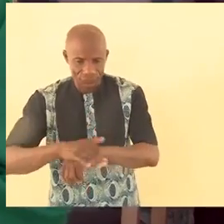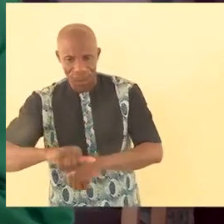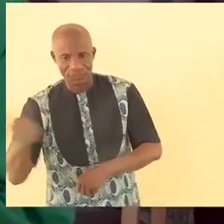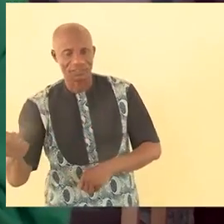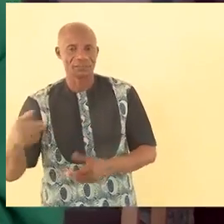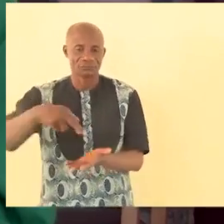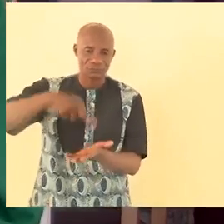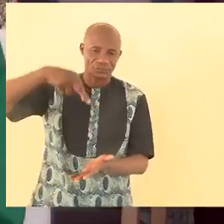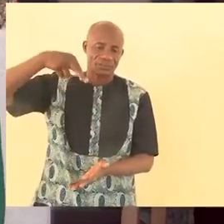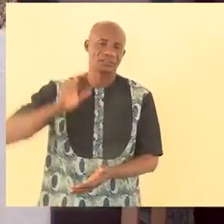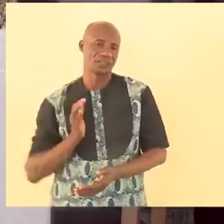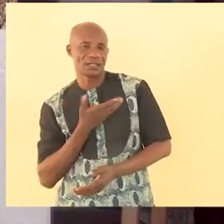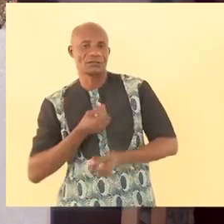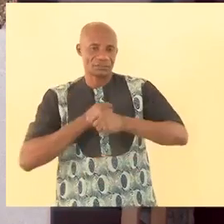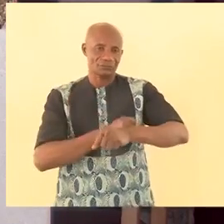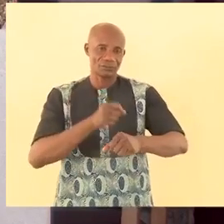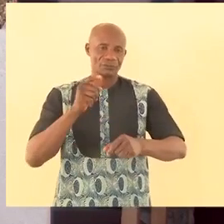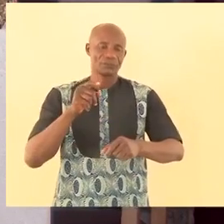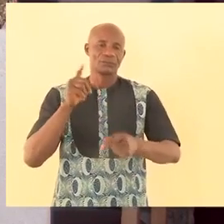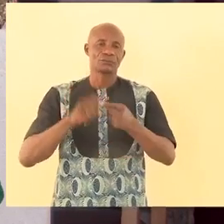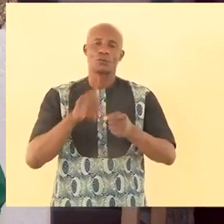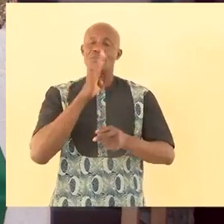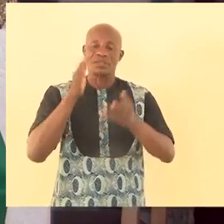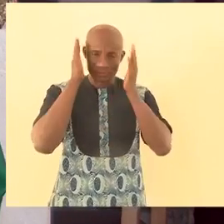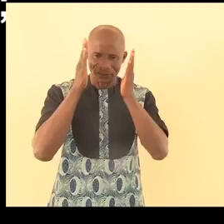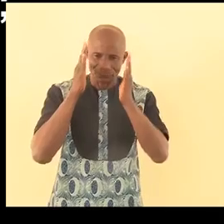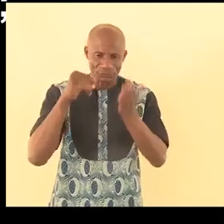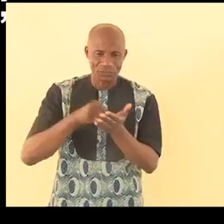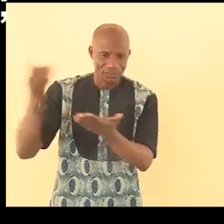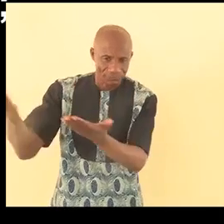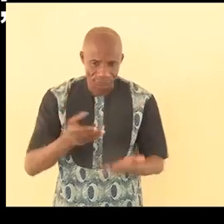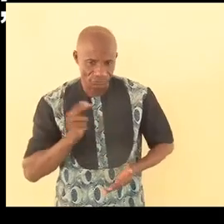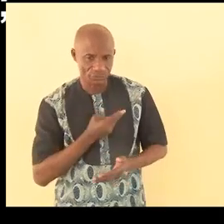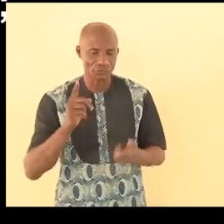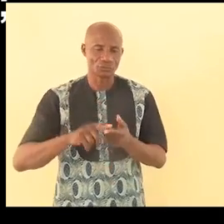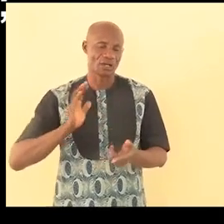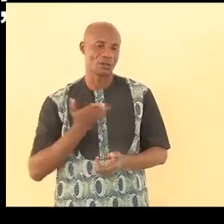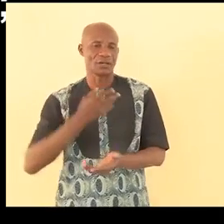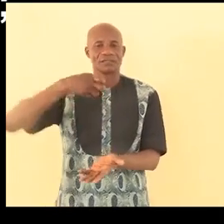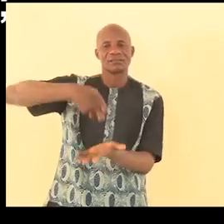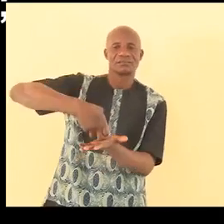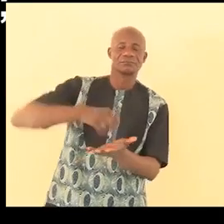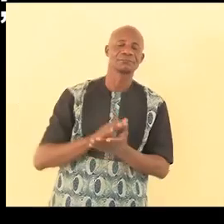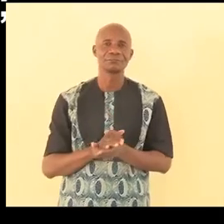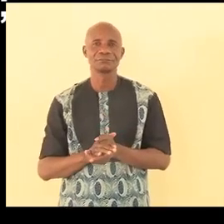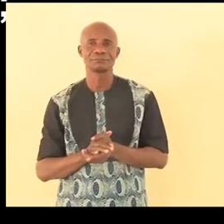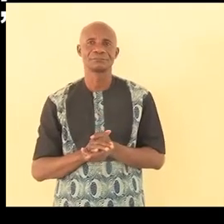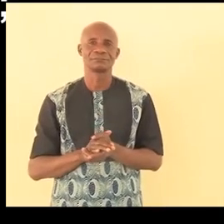Suffering, on the other hand, raises our defenses. We become vigilant. It brings us to our knees.